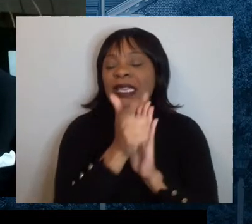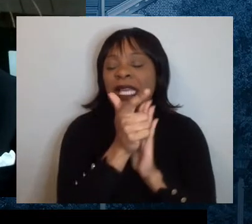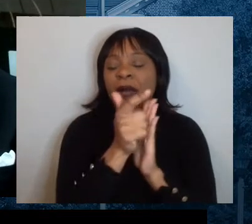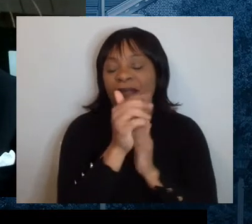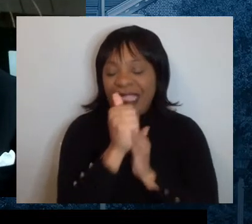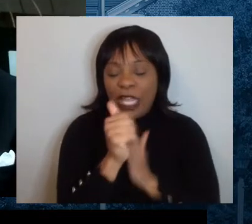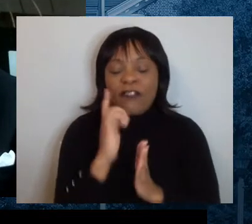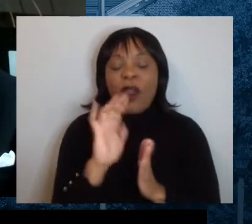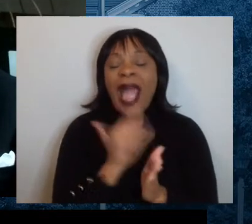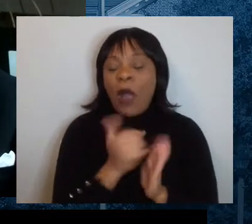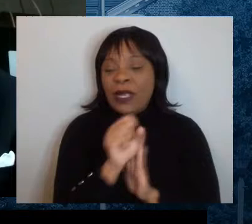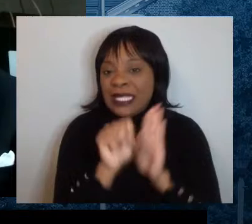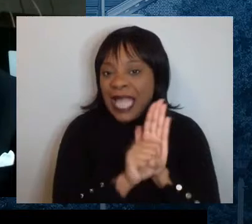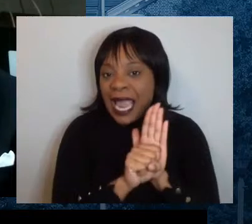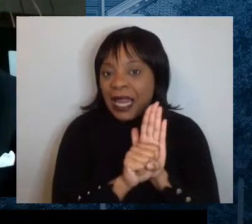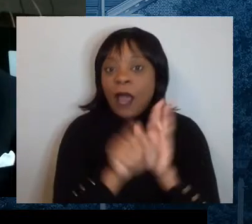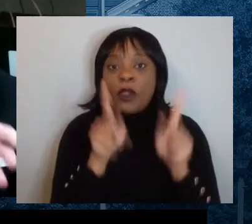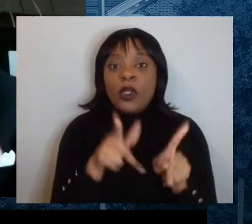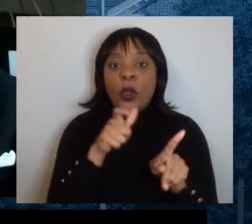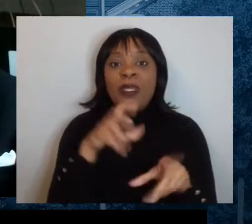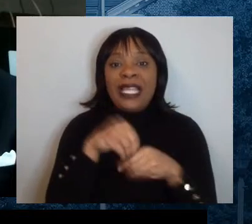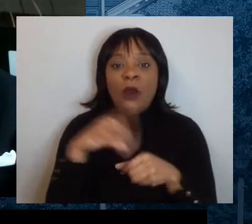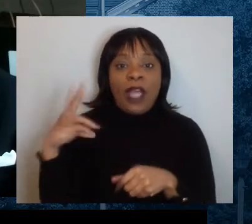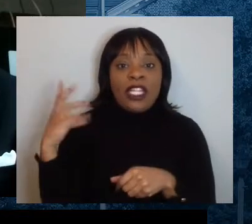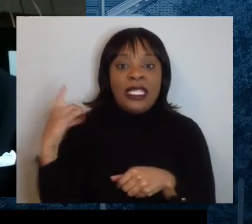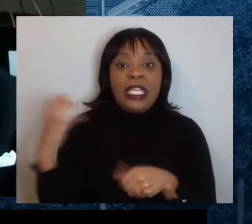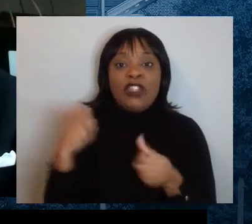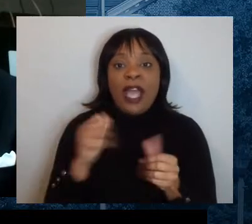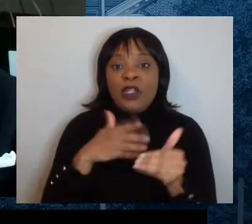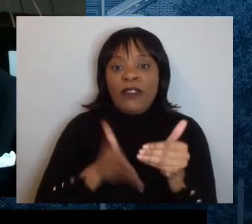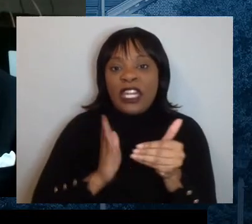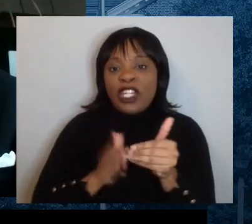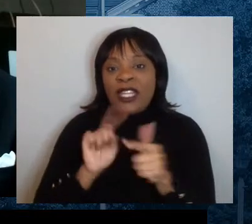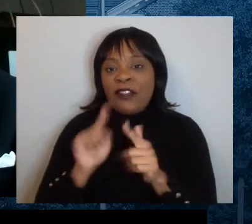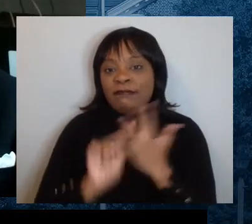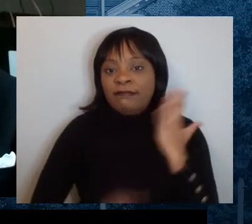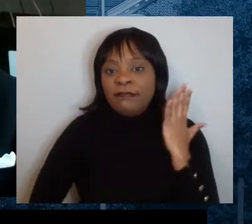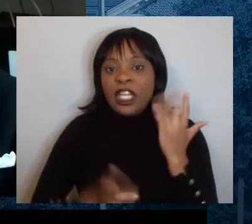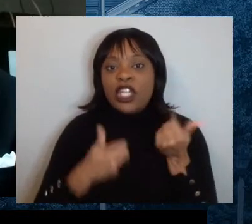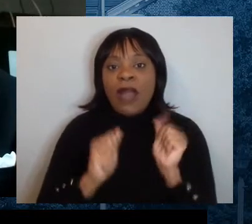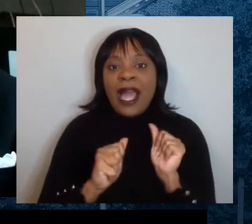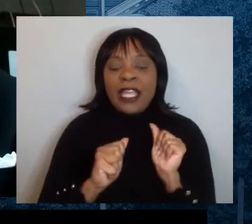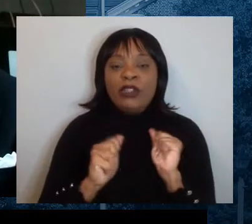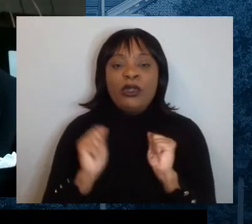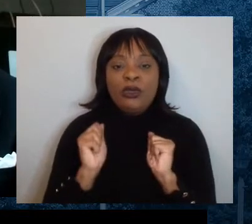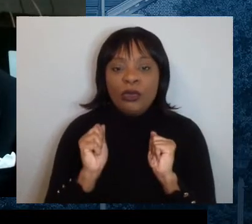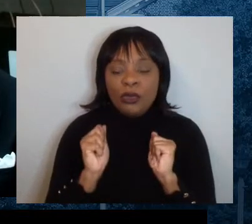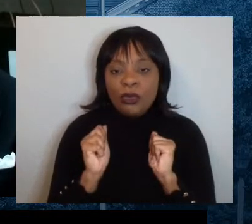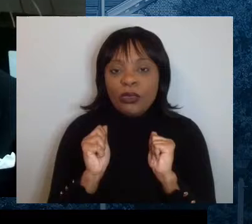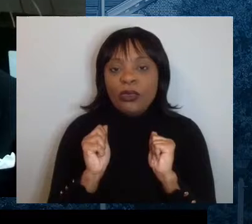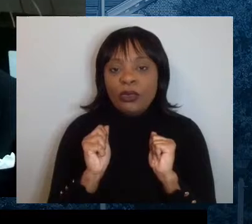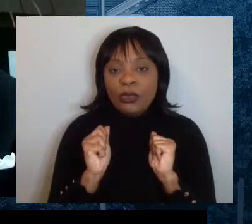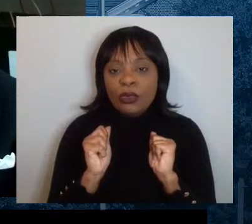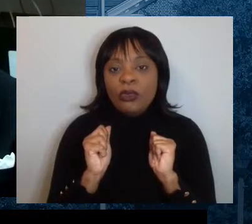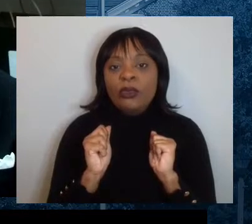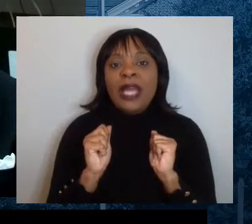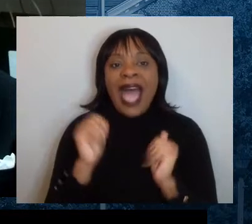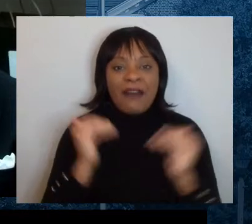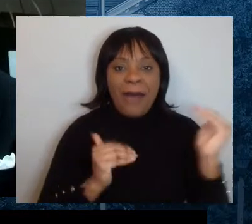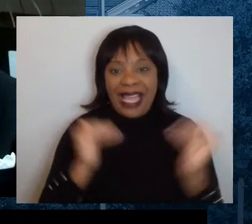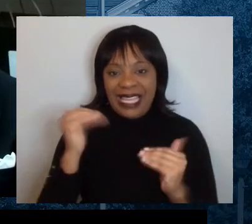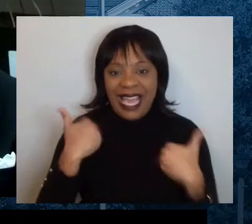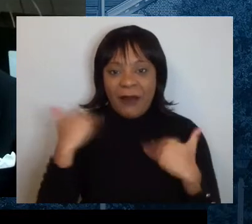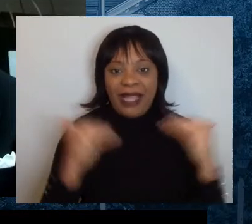somebody who's in Washington trying to get things done. Right, trying to strike the balance in the middle of a